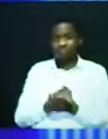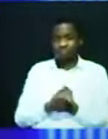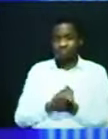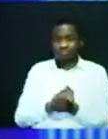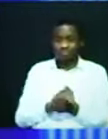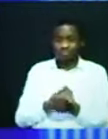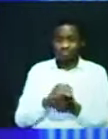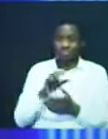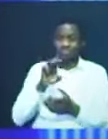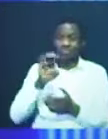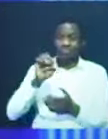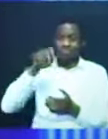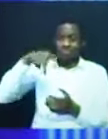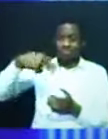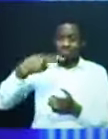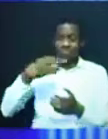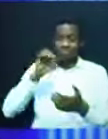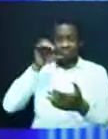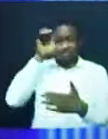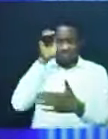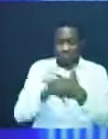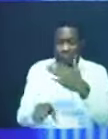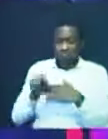Ephesians 4:24.